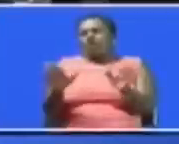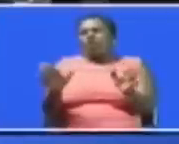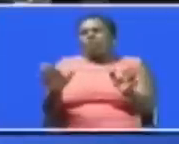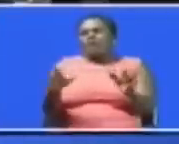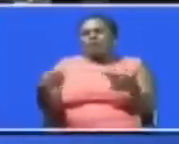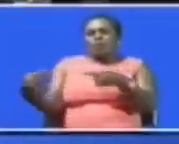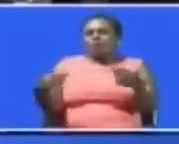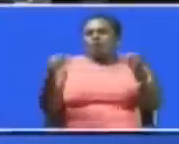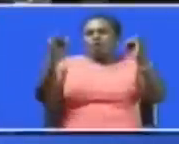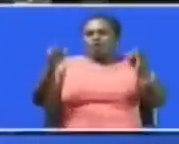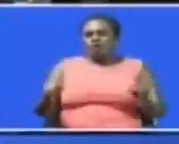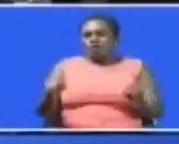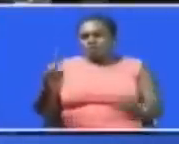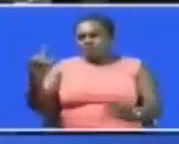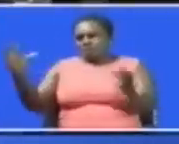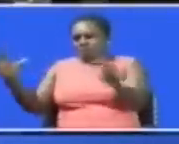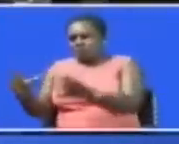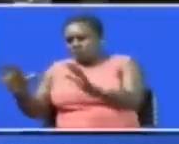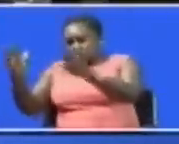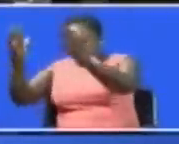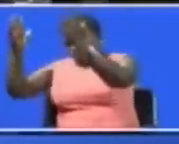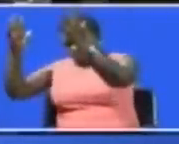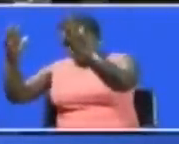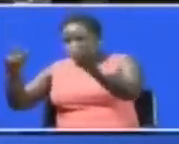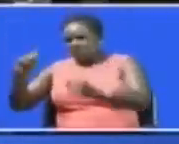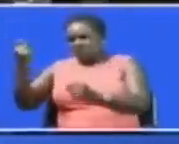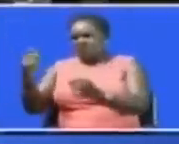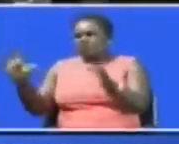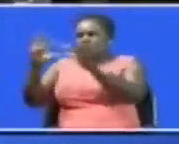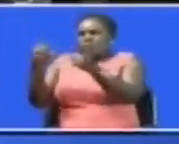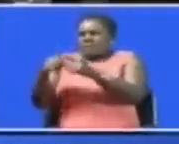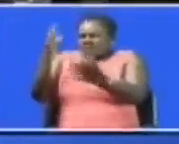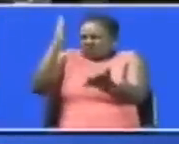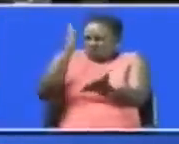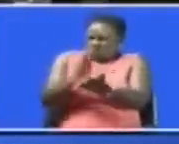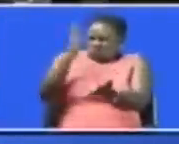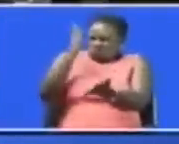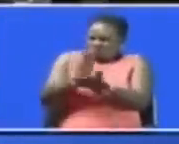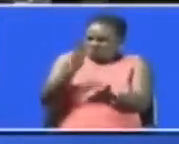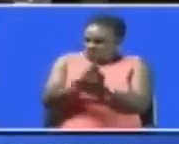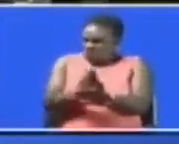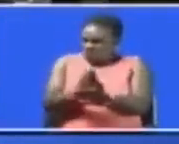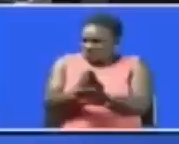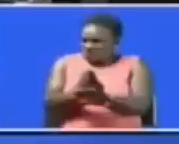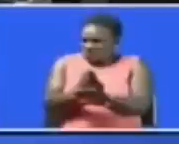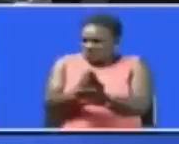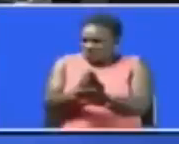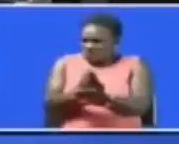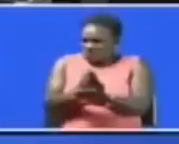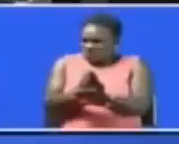different battleground? That on one hand, we want to hail it as this thing that has brought Kenyans together, but in reality, has it?